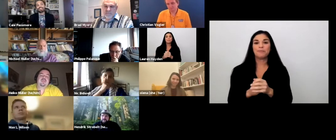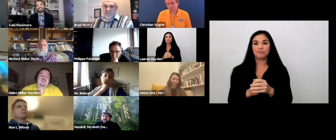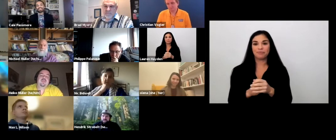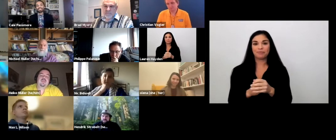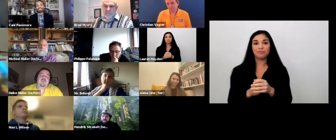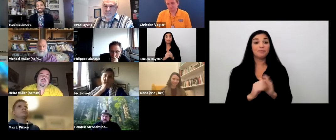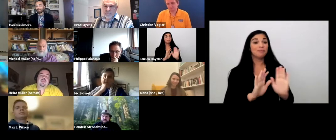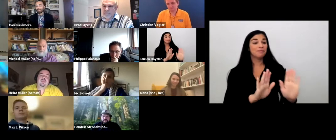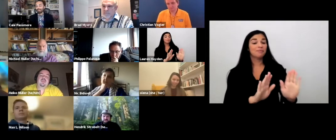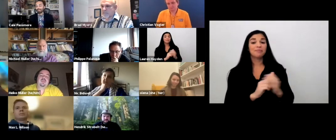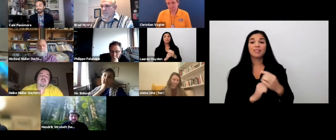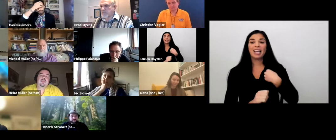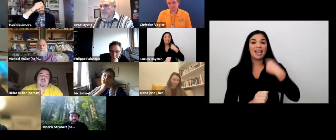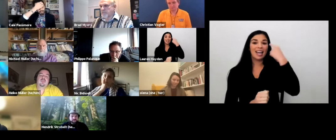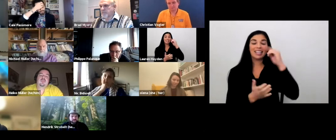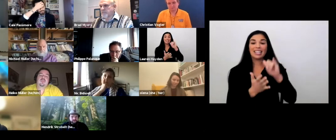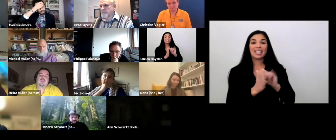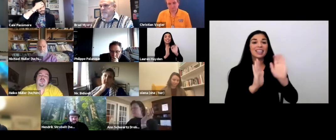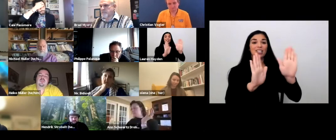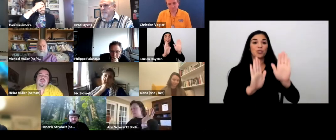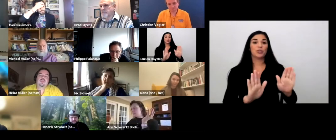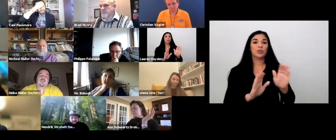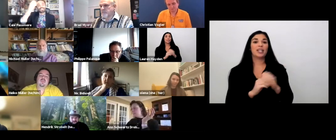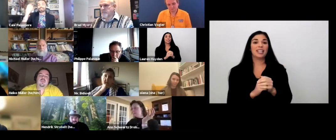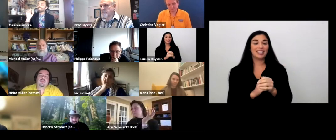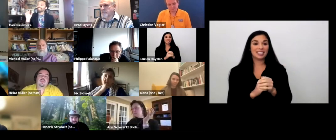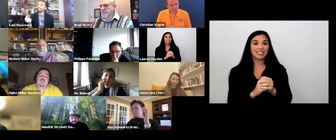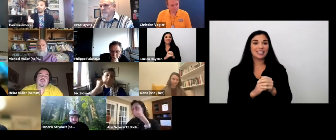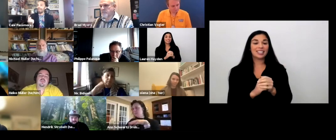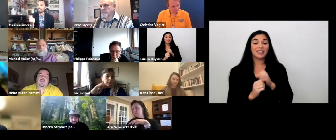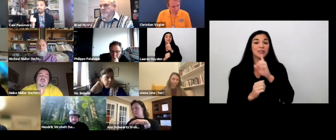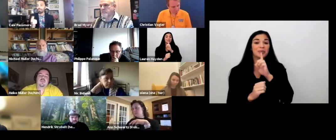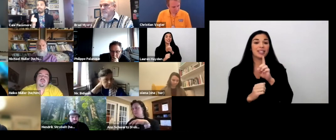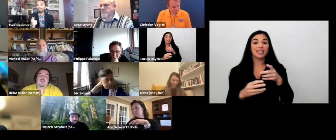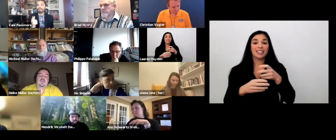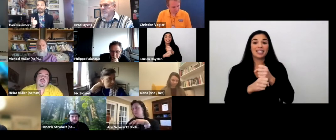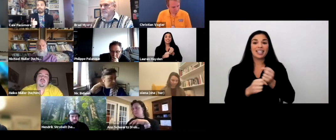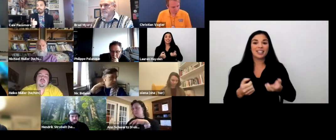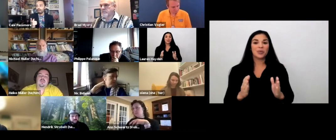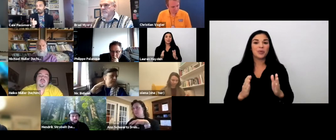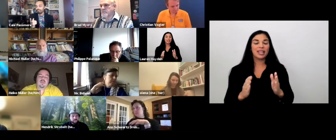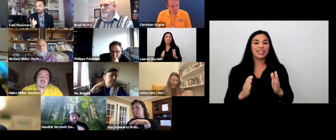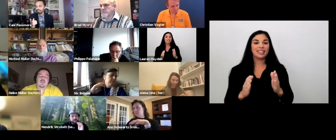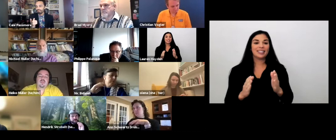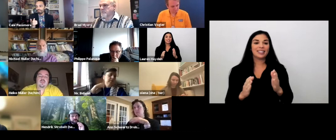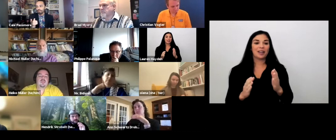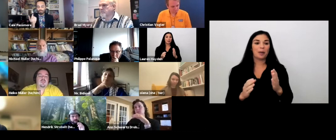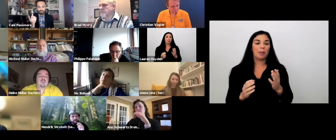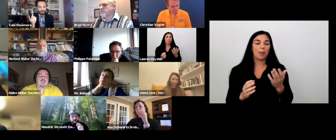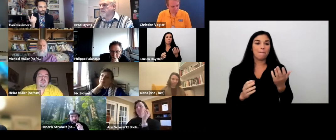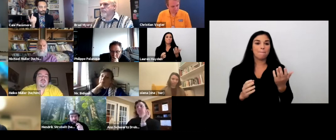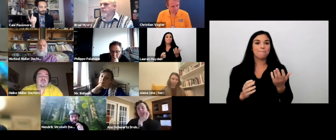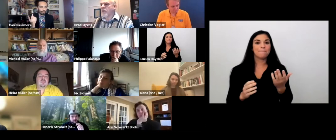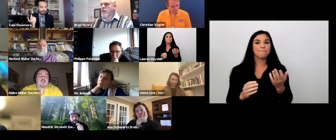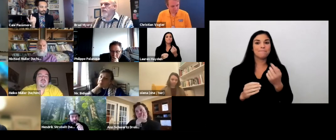No, I think those are great. And that's a really, it's a really concise way to actually bring together a lot